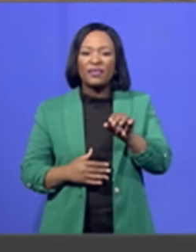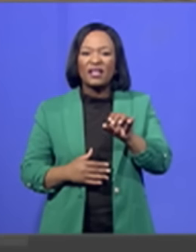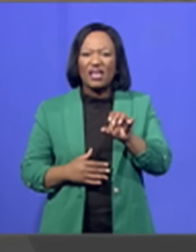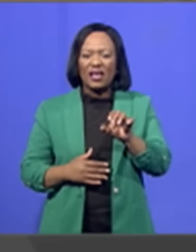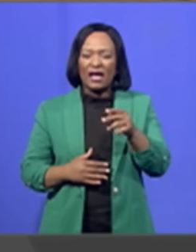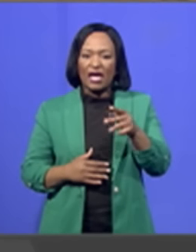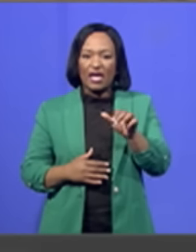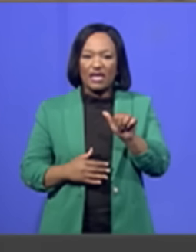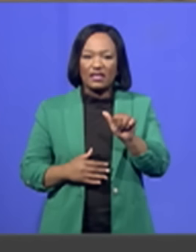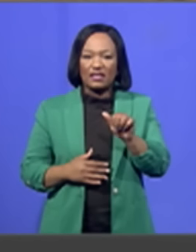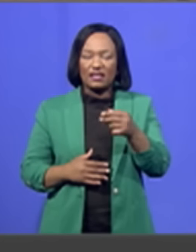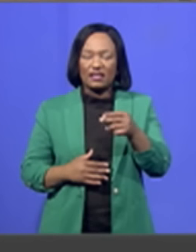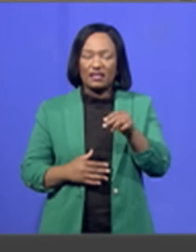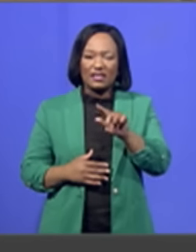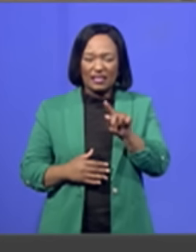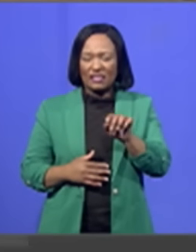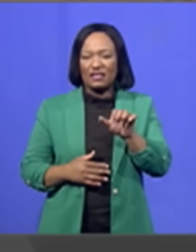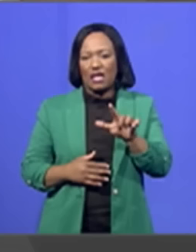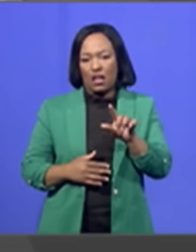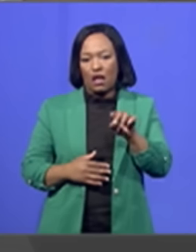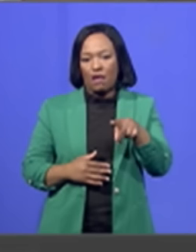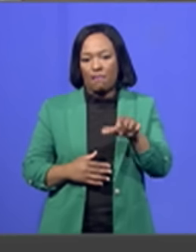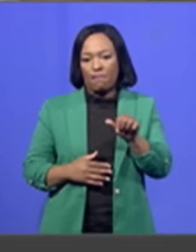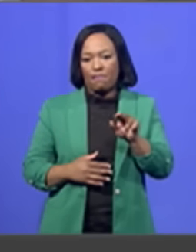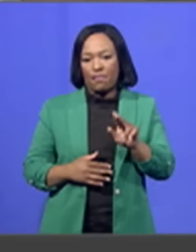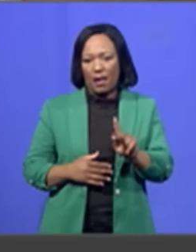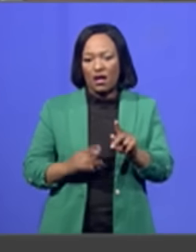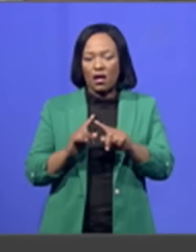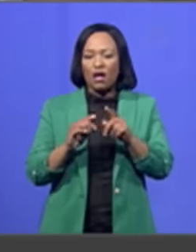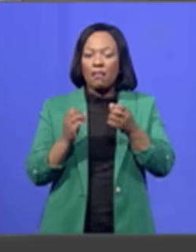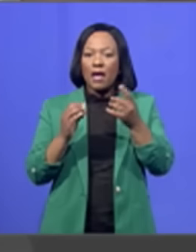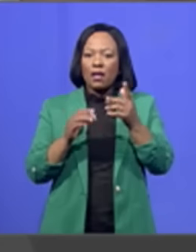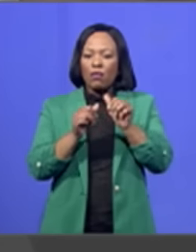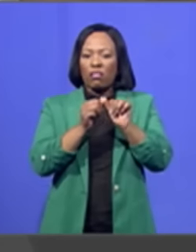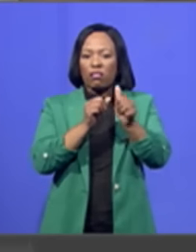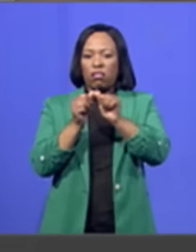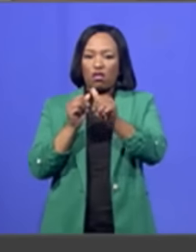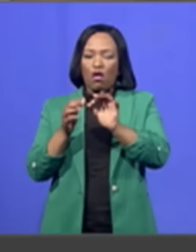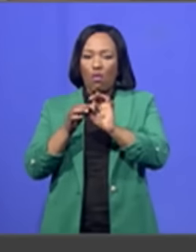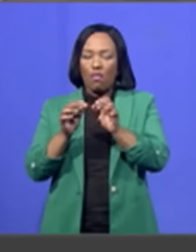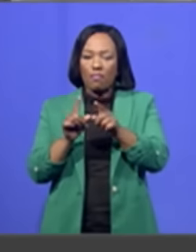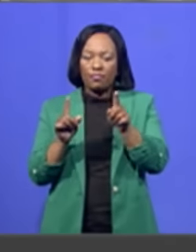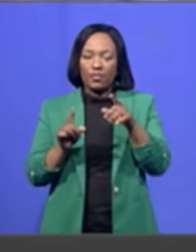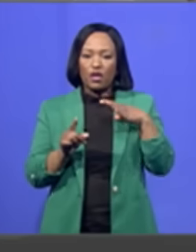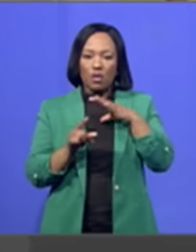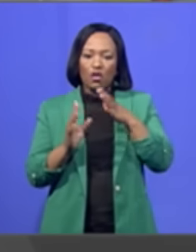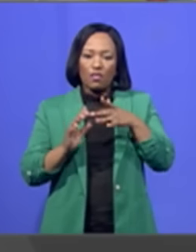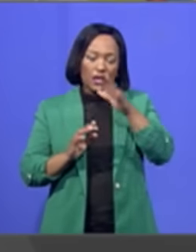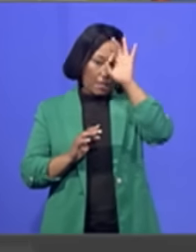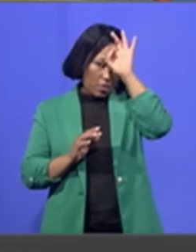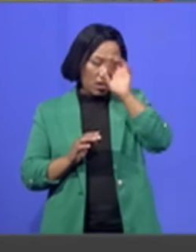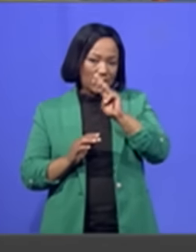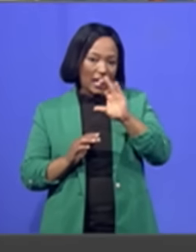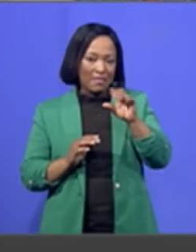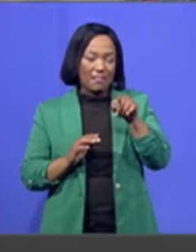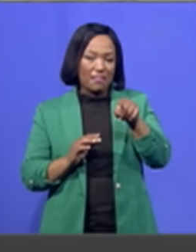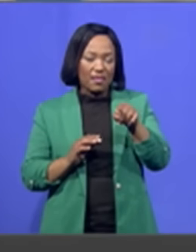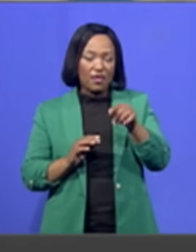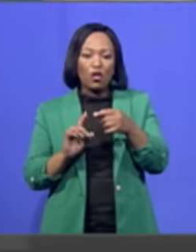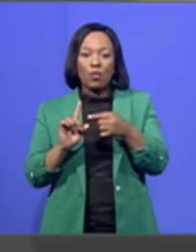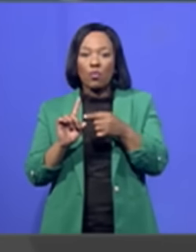bja mekhukhu bo fišitše fao magologolo a gapeleditšwego go tšhaba magaeng a bona. Mokomišenare wa maphodisa ka Western Cape General